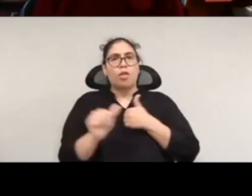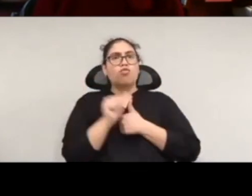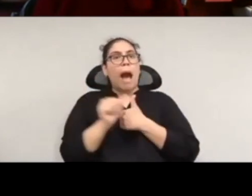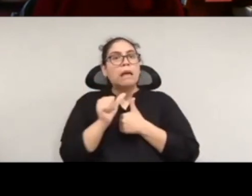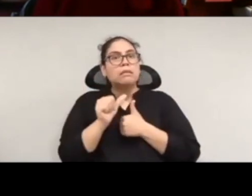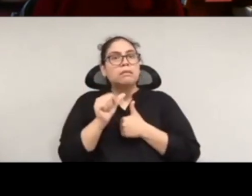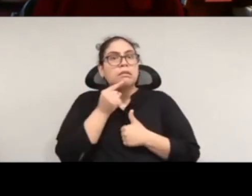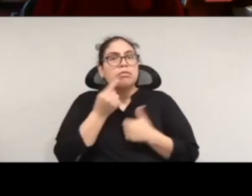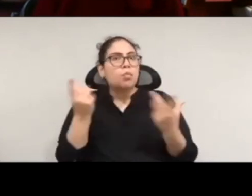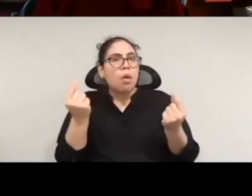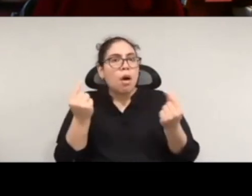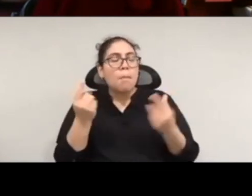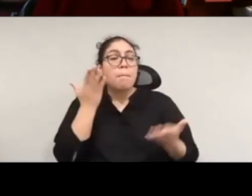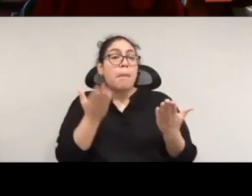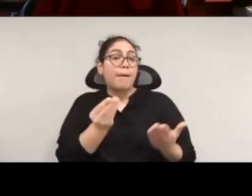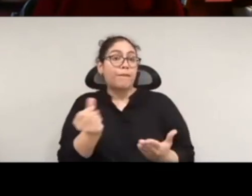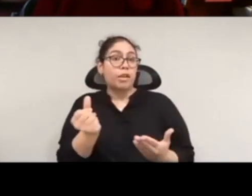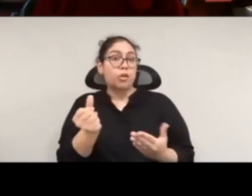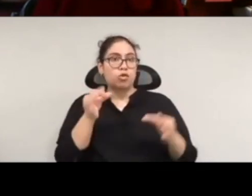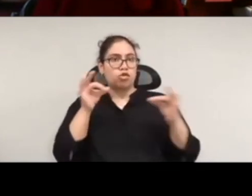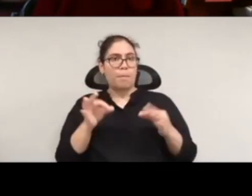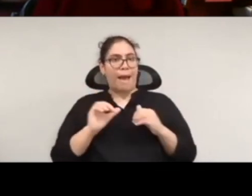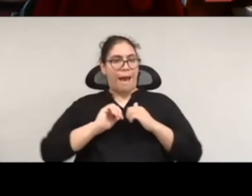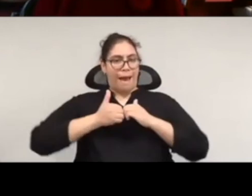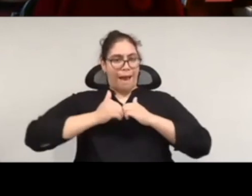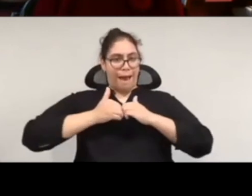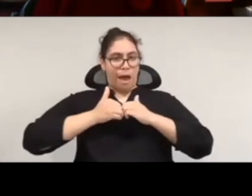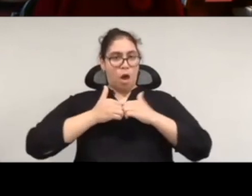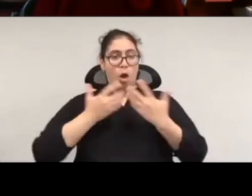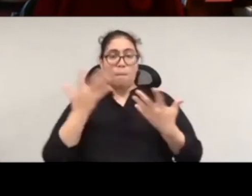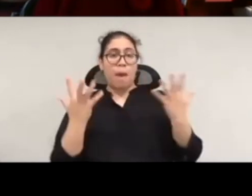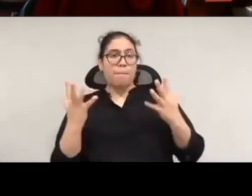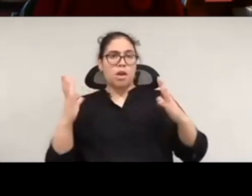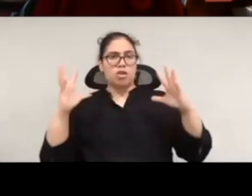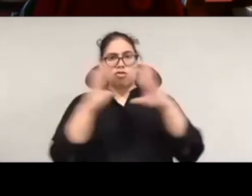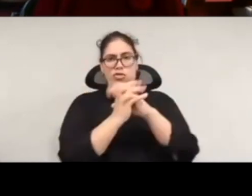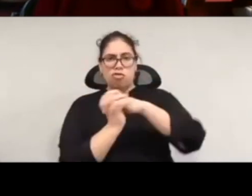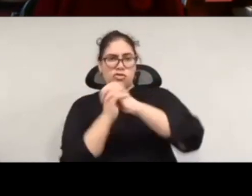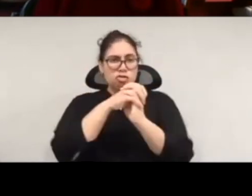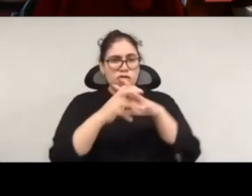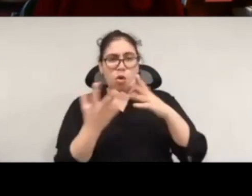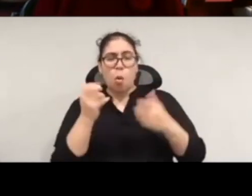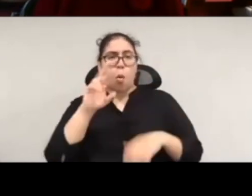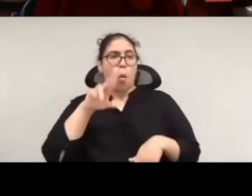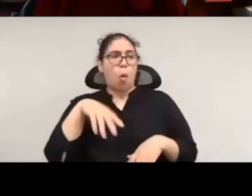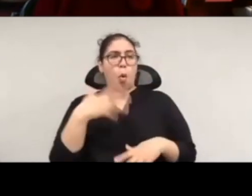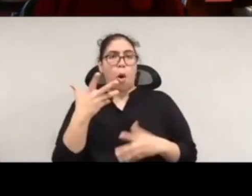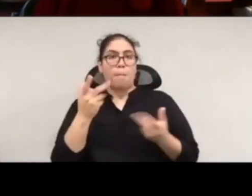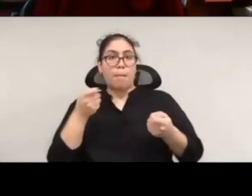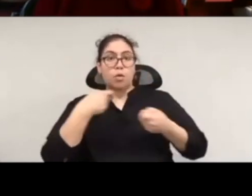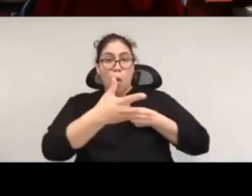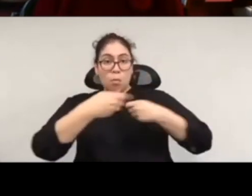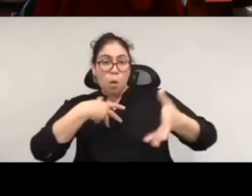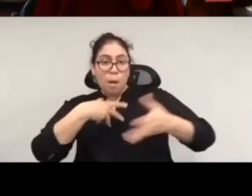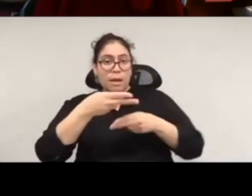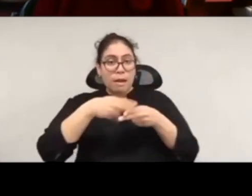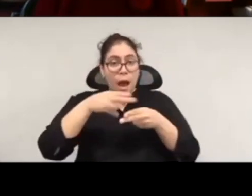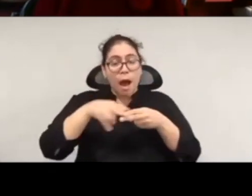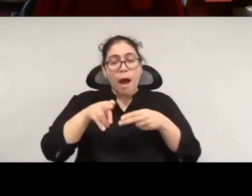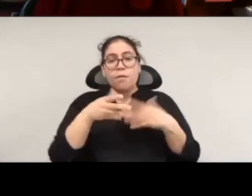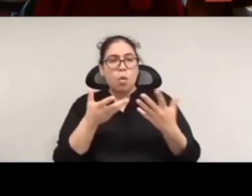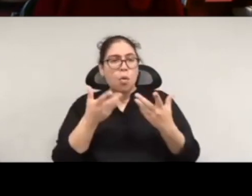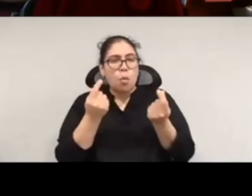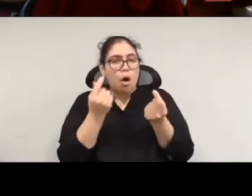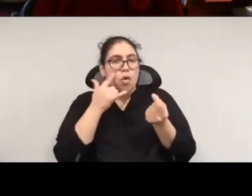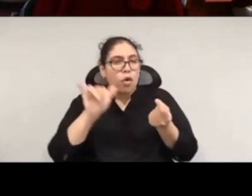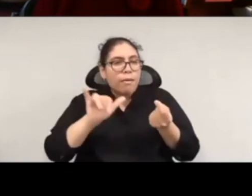couple descriptions of how they're fighting. Are they grappling each other? Are they keeping each other, swiping knives at each other? But also letting